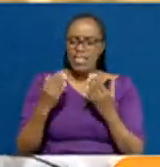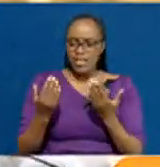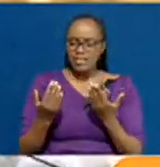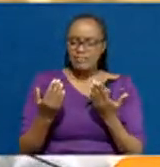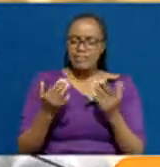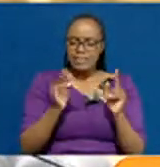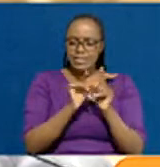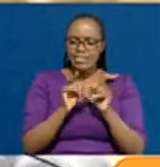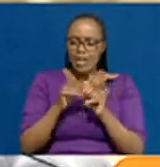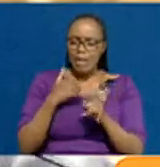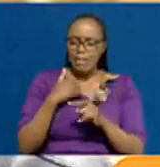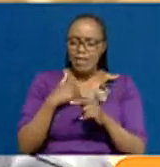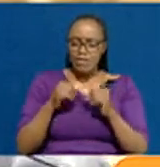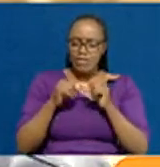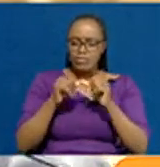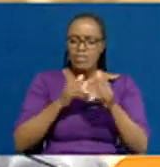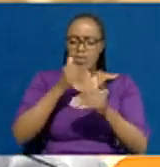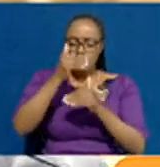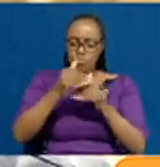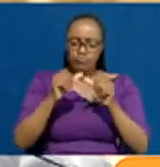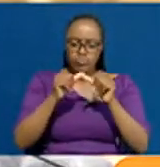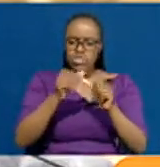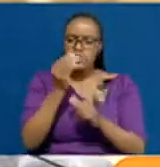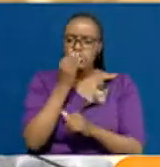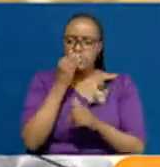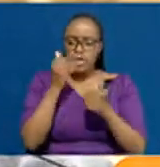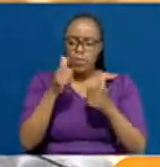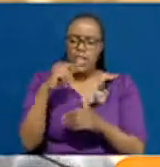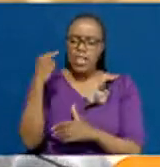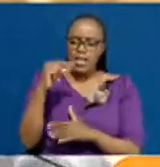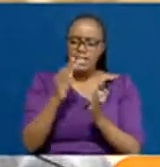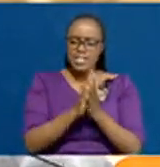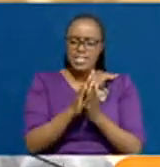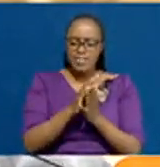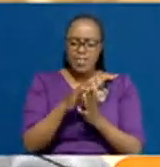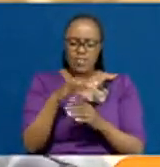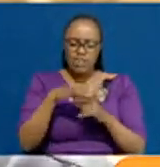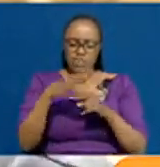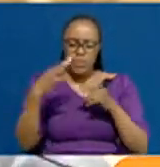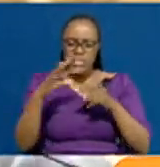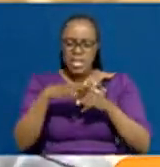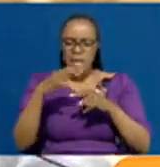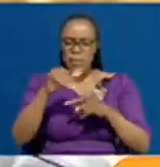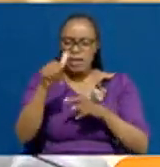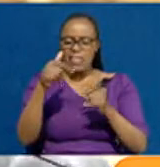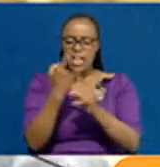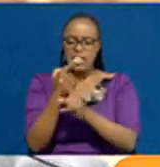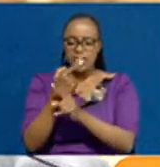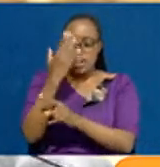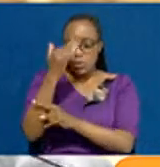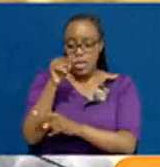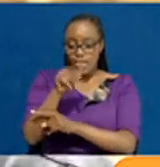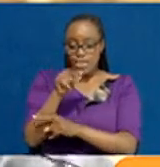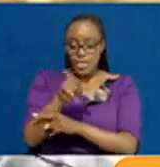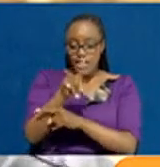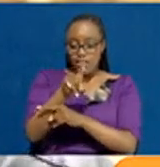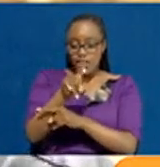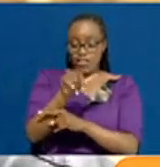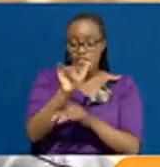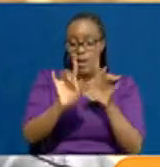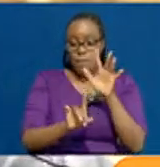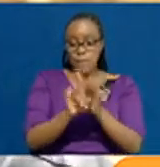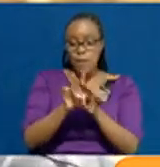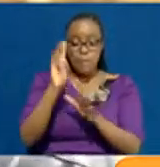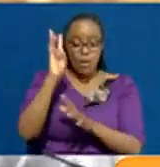the vaccine, I still continued eating healthy. Greens na hizi vitu zingine zote. Because if it is not this virus, another virus